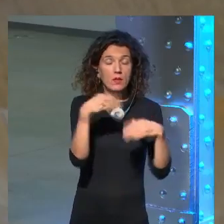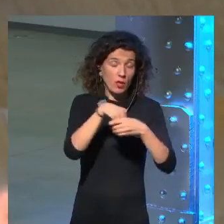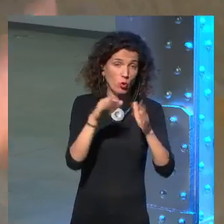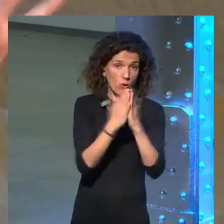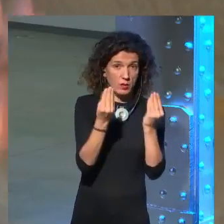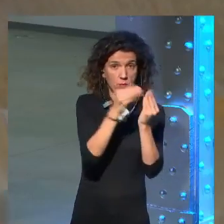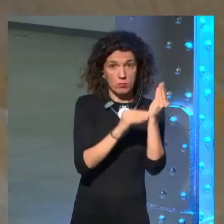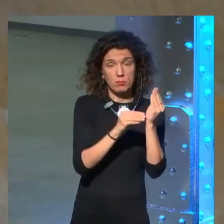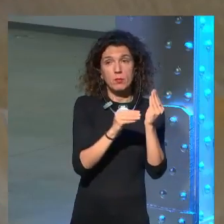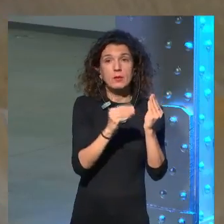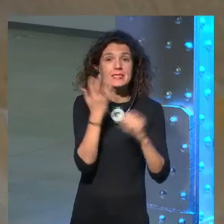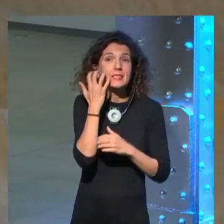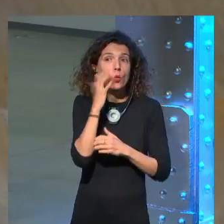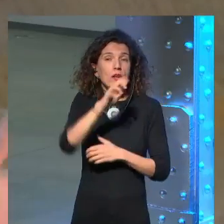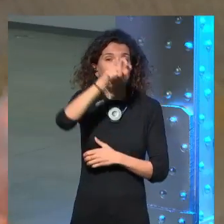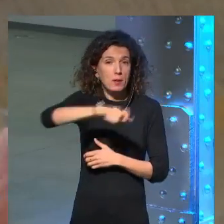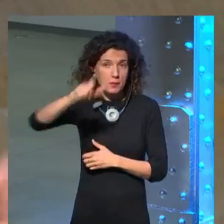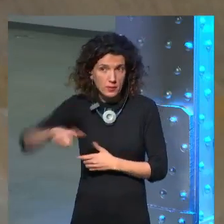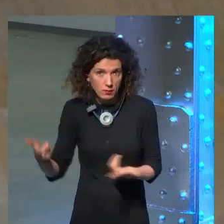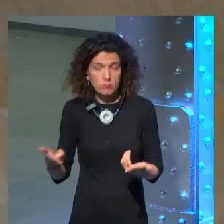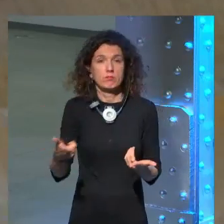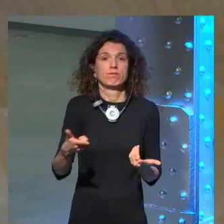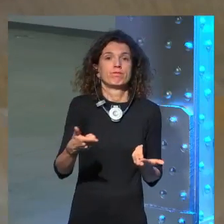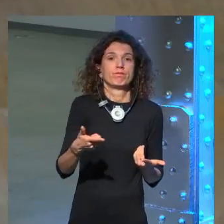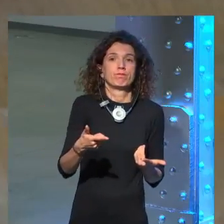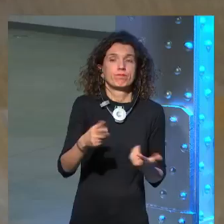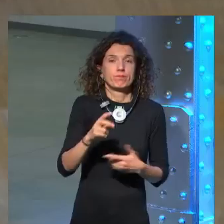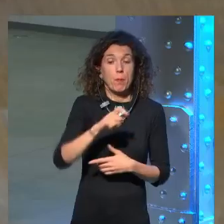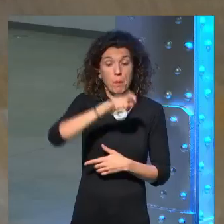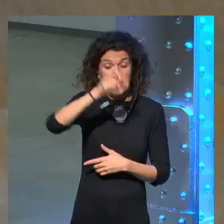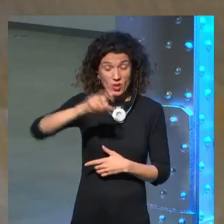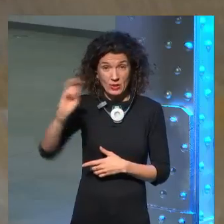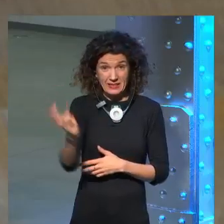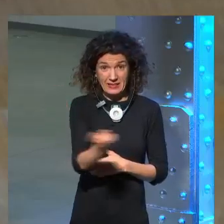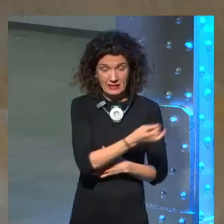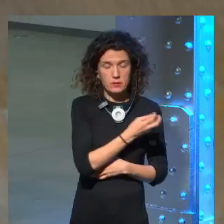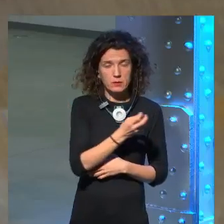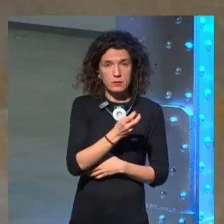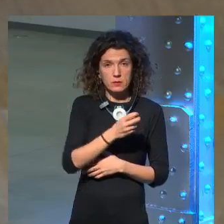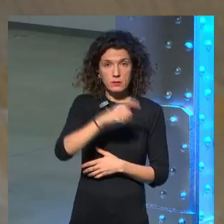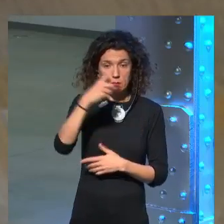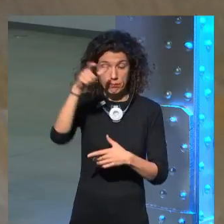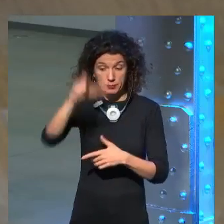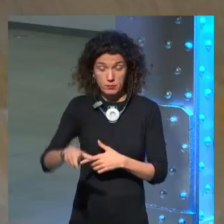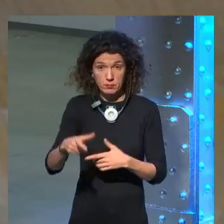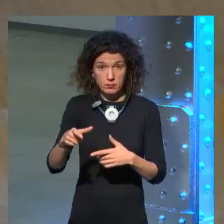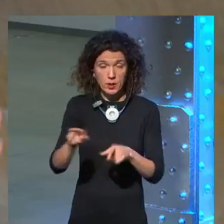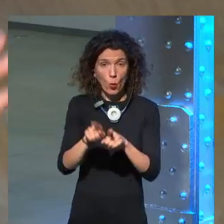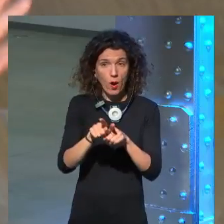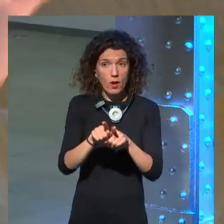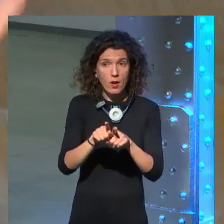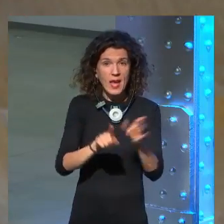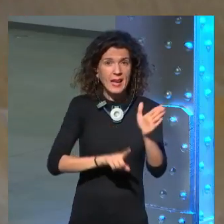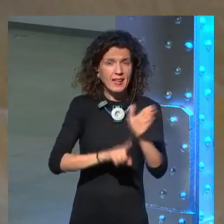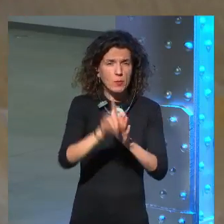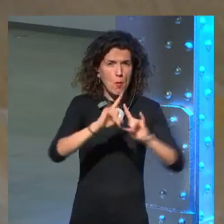And you quote them in the book as singularity people, Ray Kurzweil, people that define that